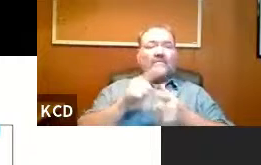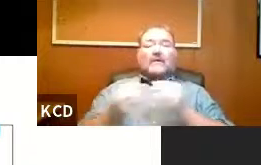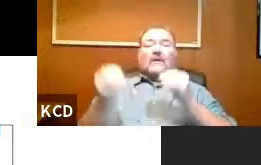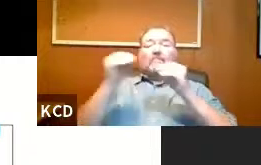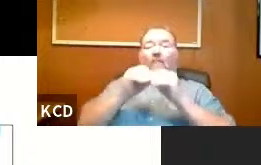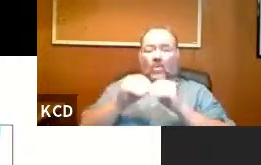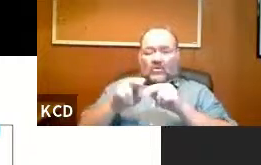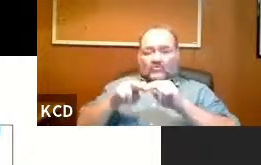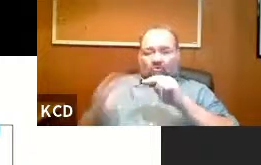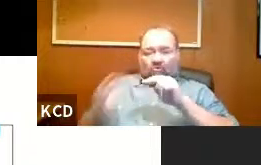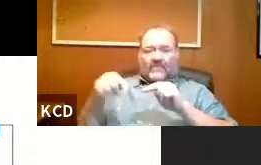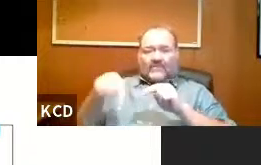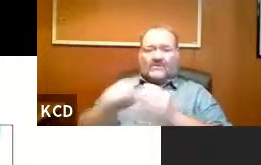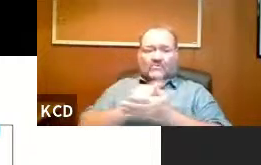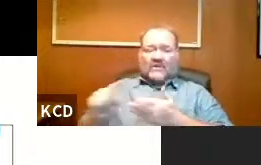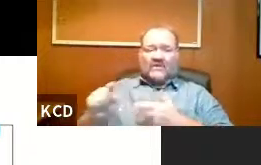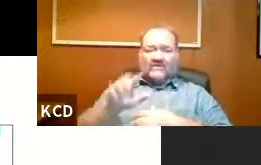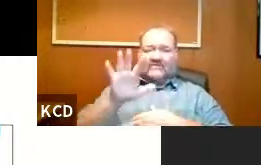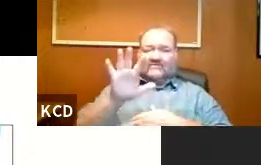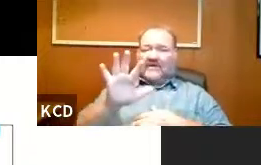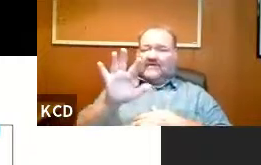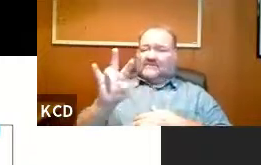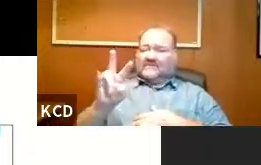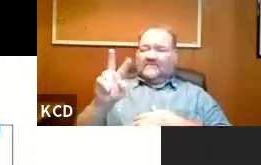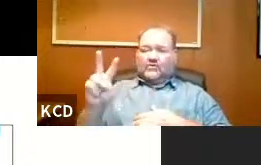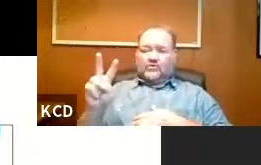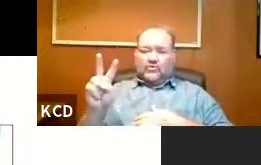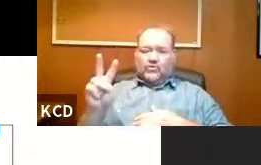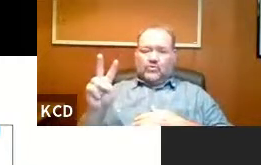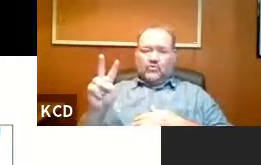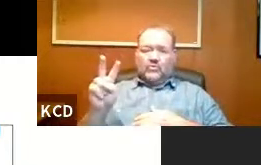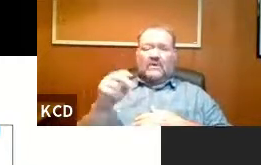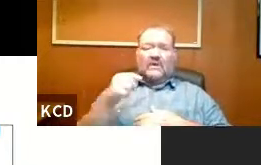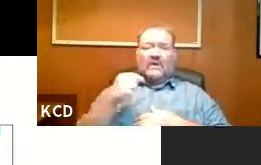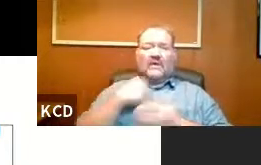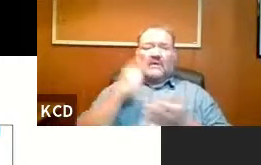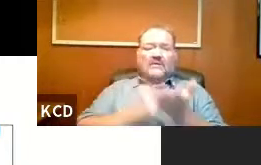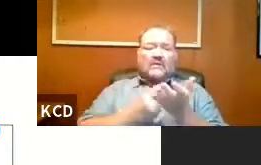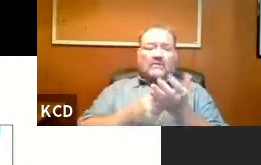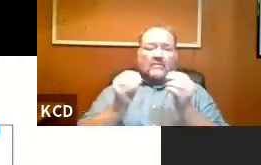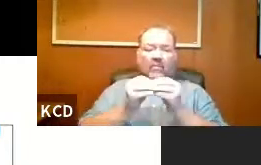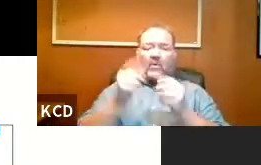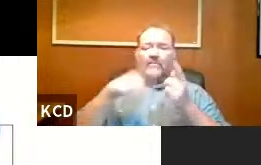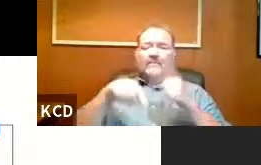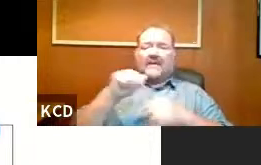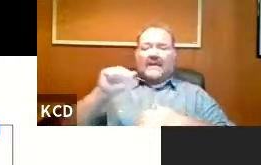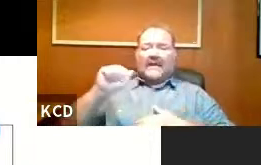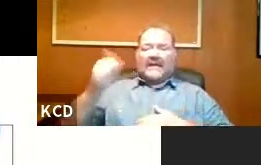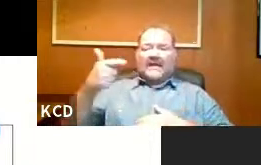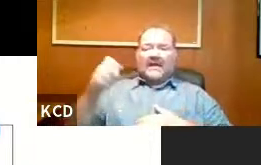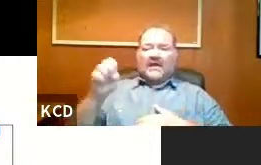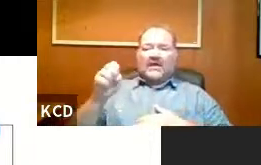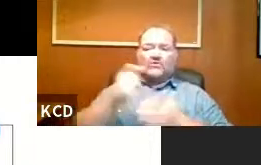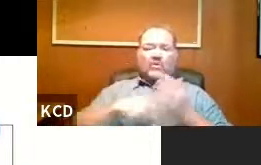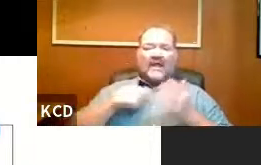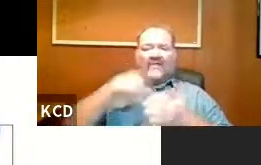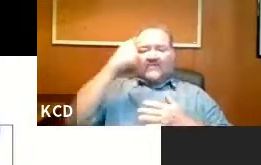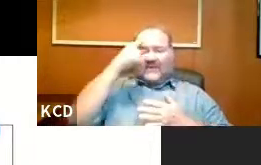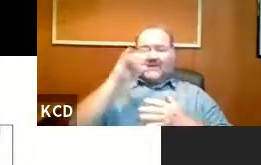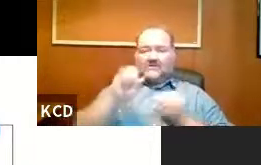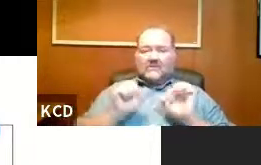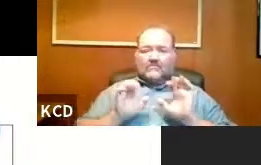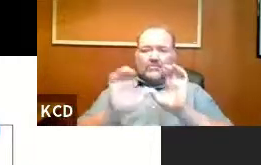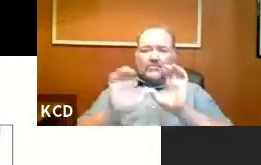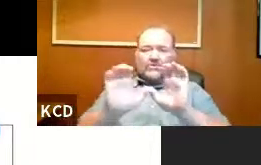drop this week at 572. I'll go in a little more detail by age, what I think is driving that on the